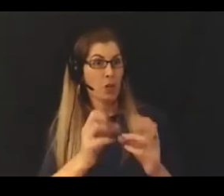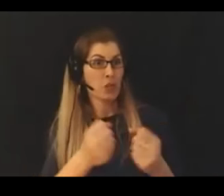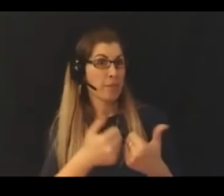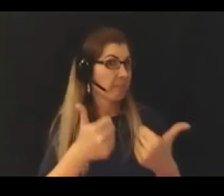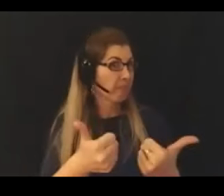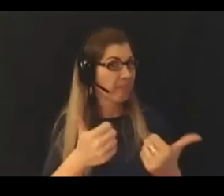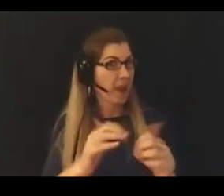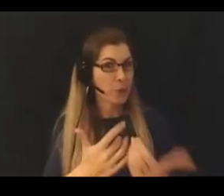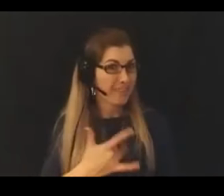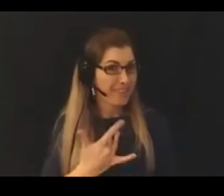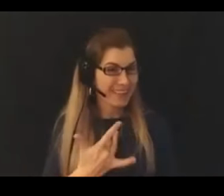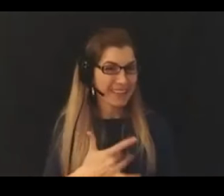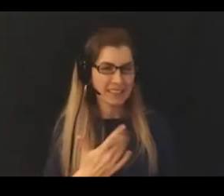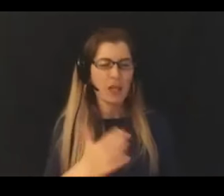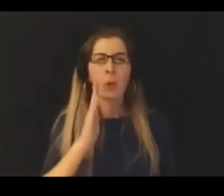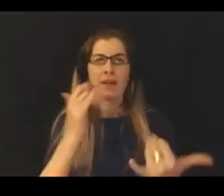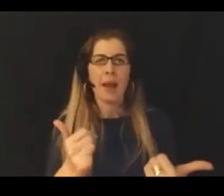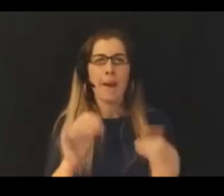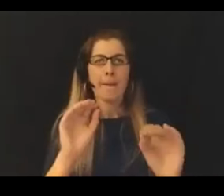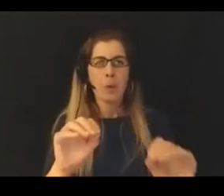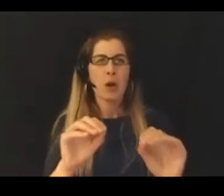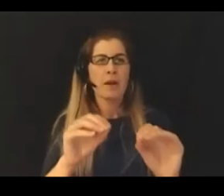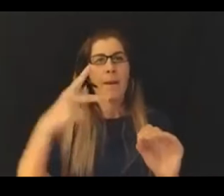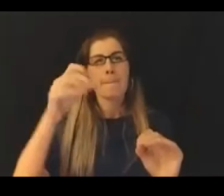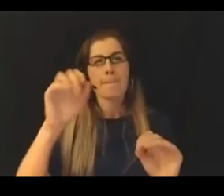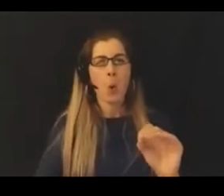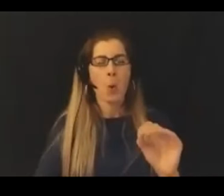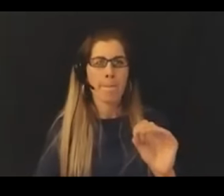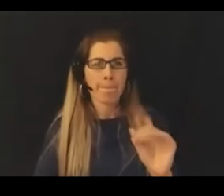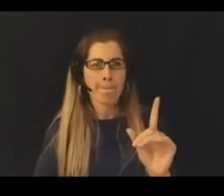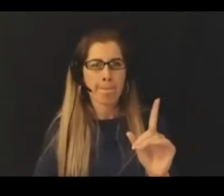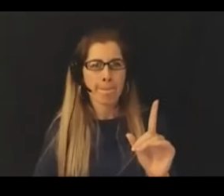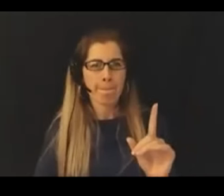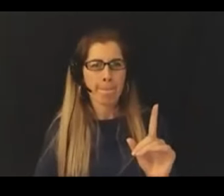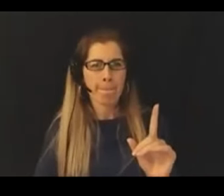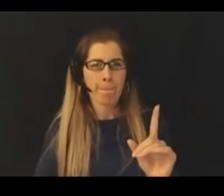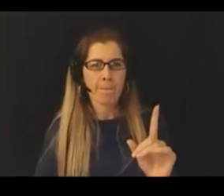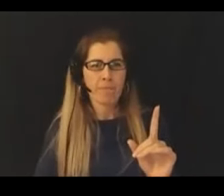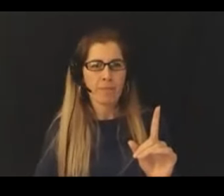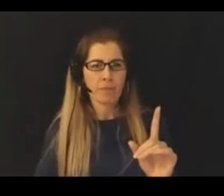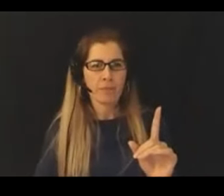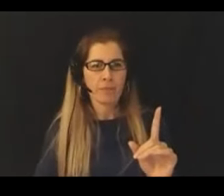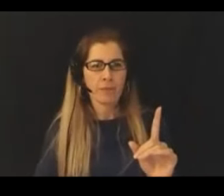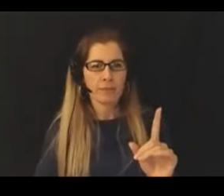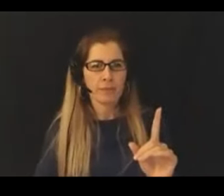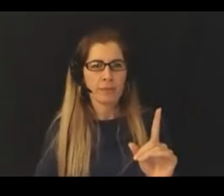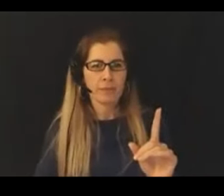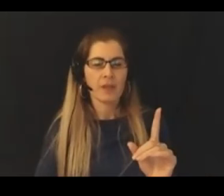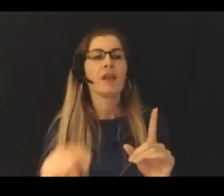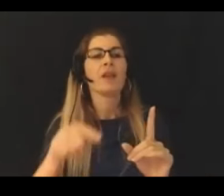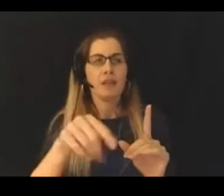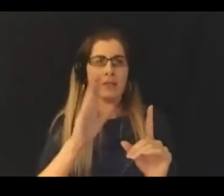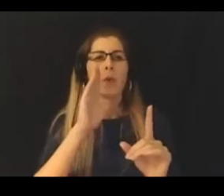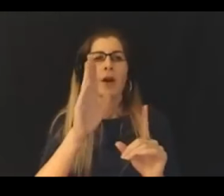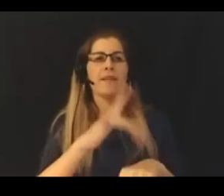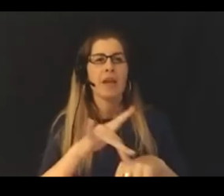now post a quick poll. Recordings of this workshop and others will be available on NASA's YouTube